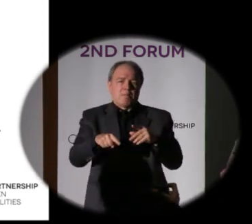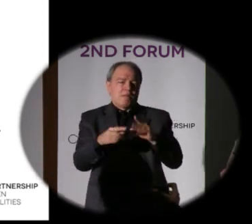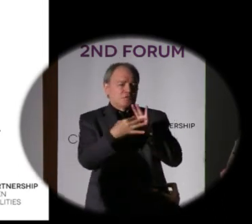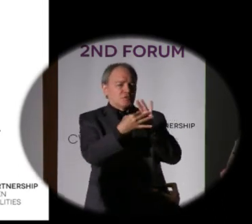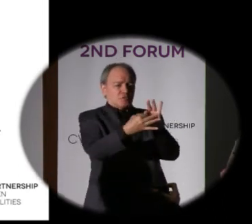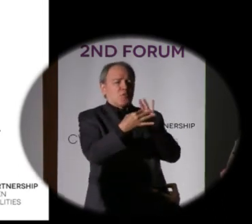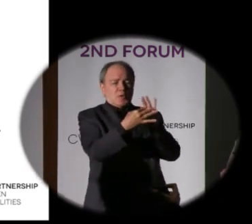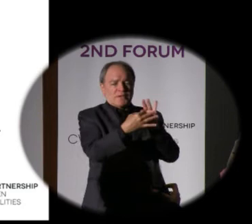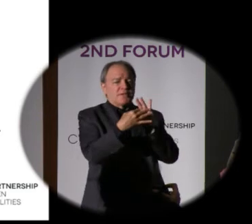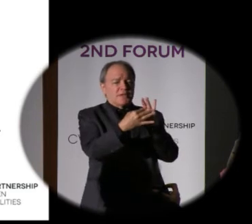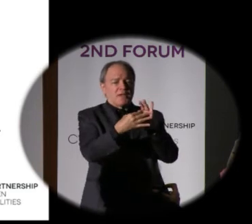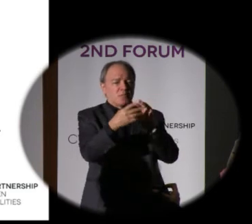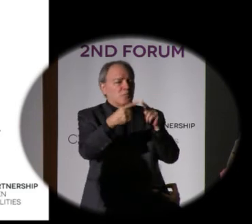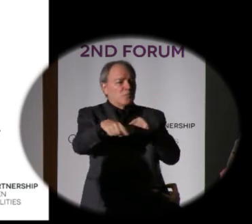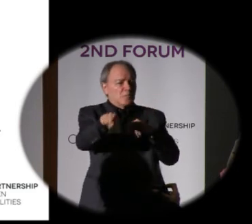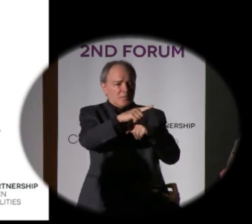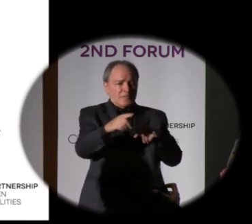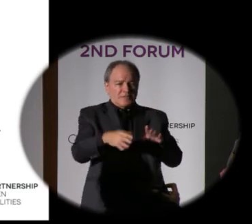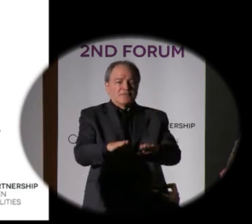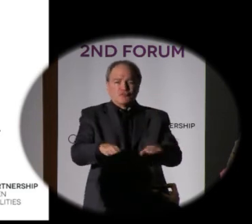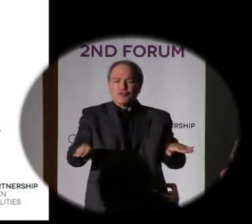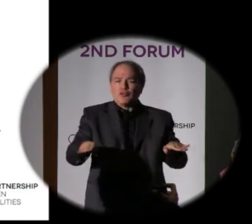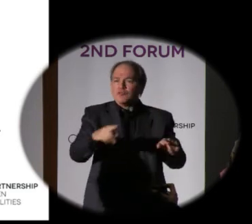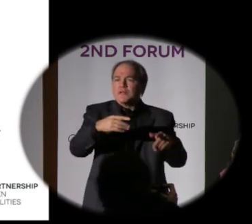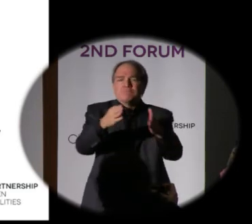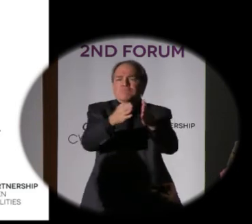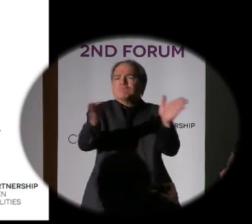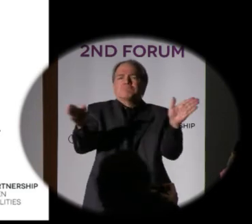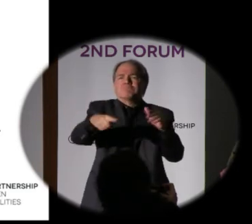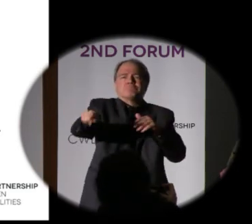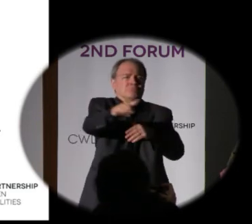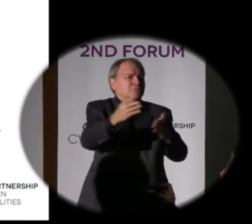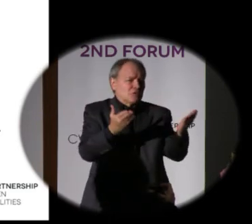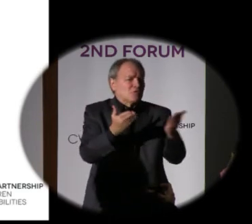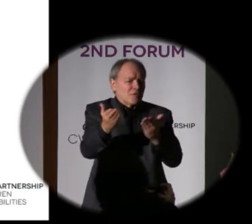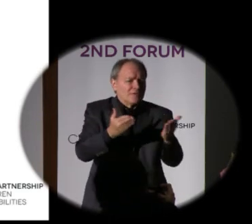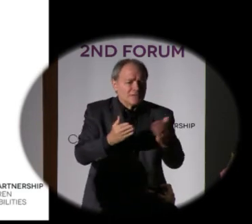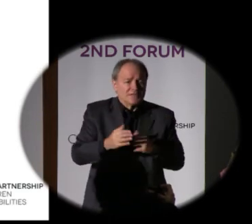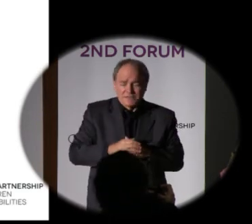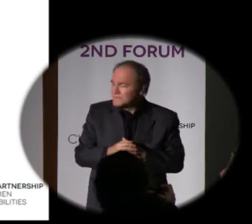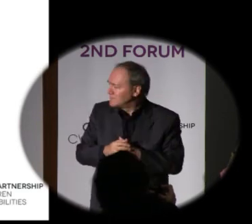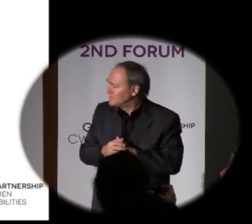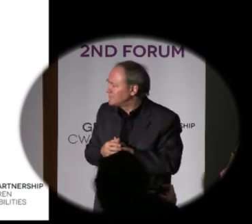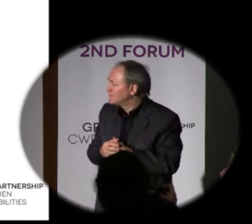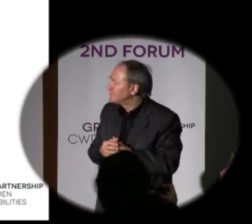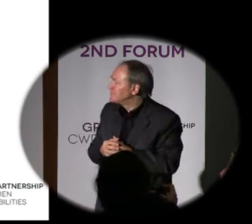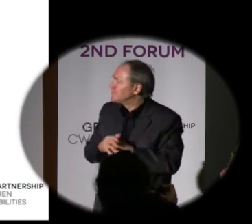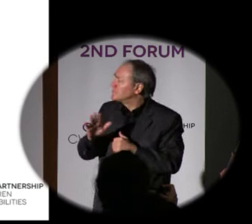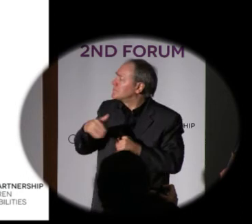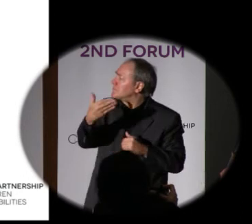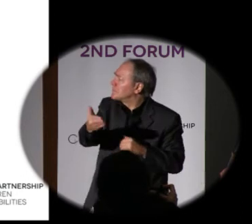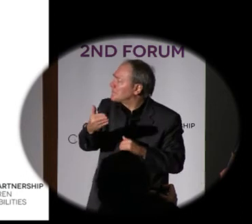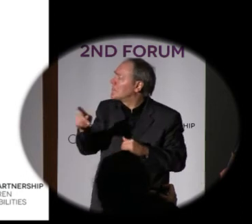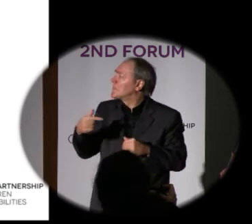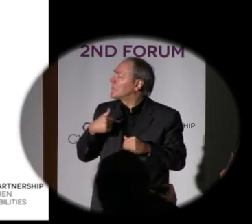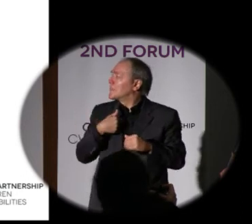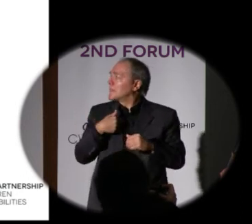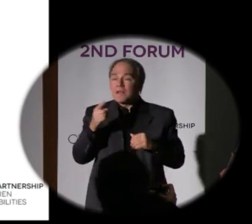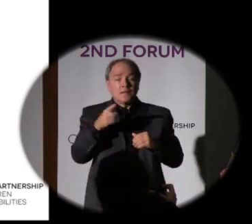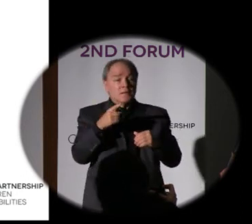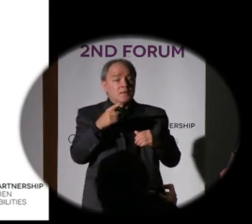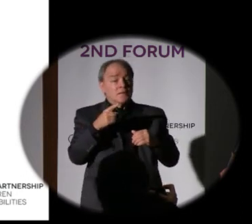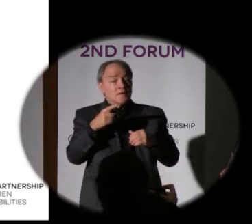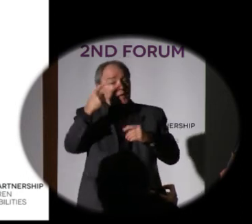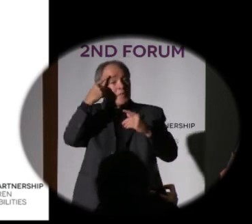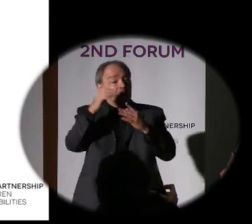youth, more broadly speaking. Next slide will orient you to our priorities for